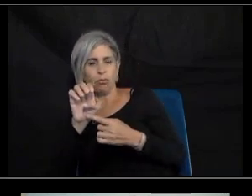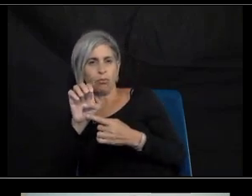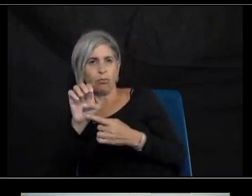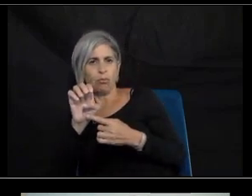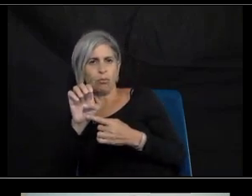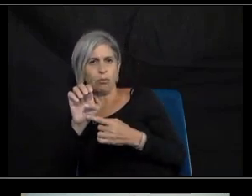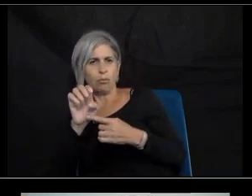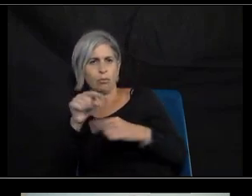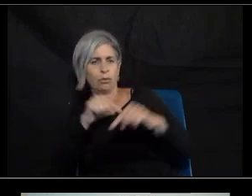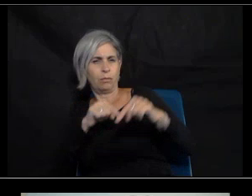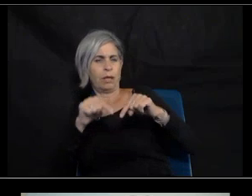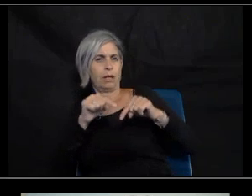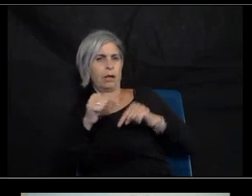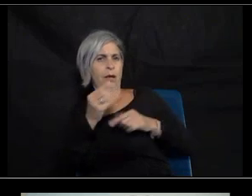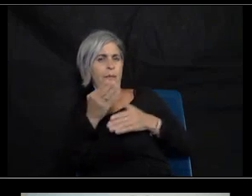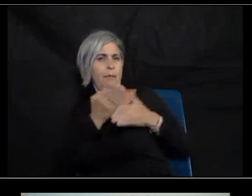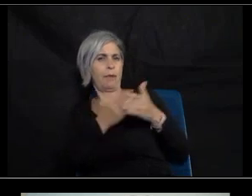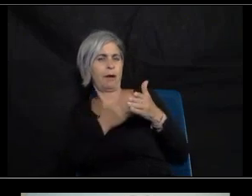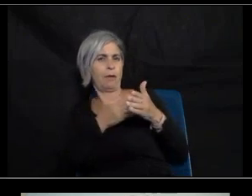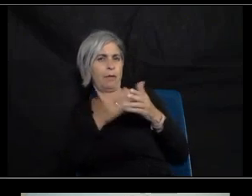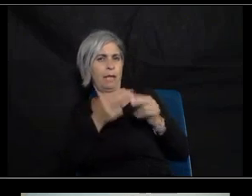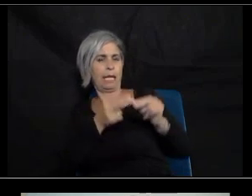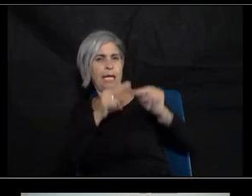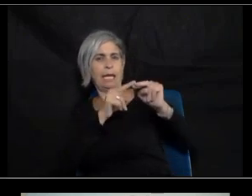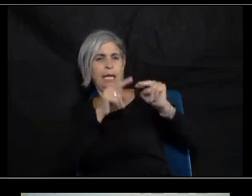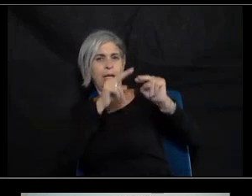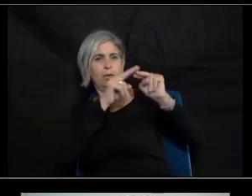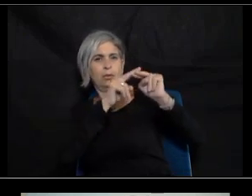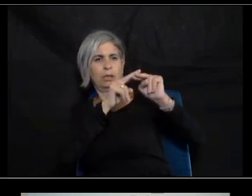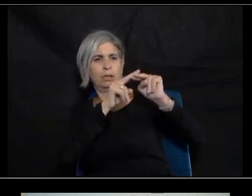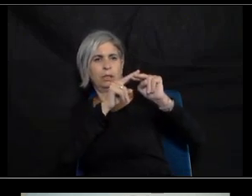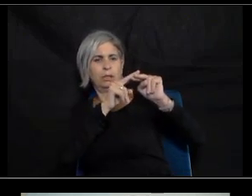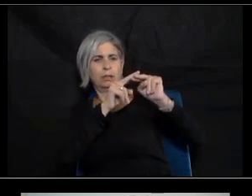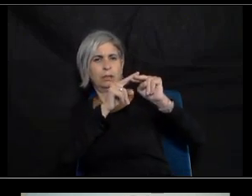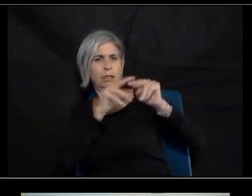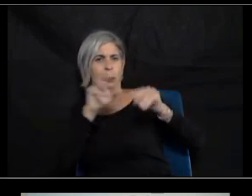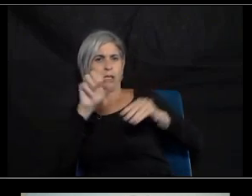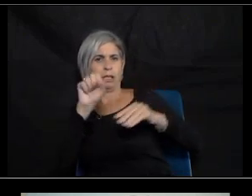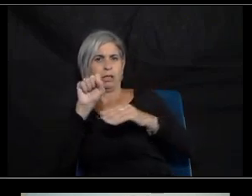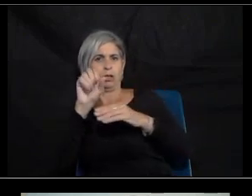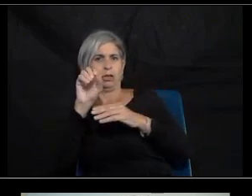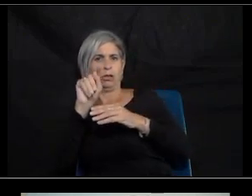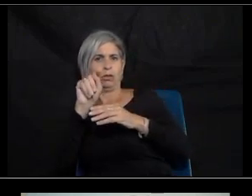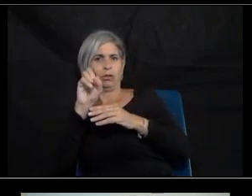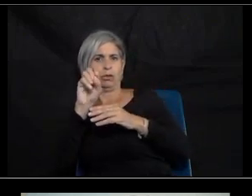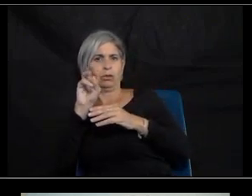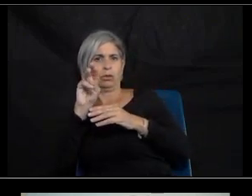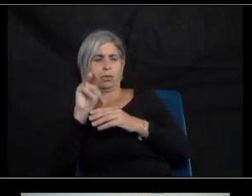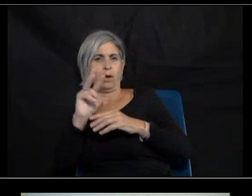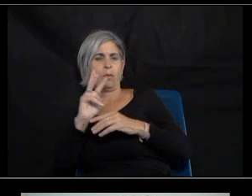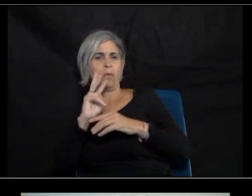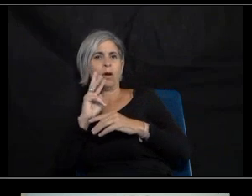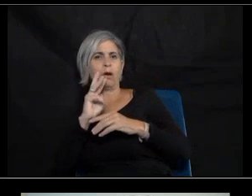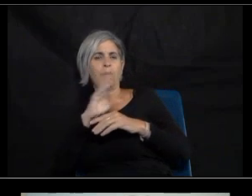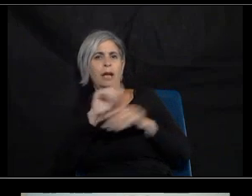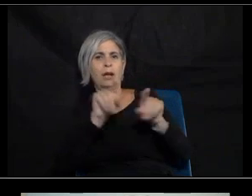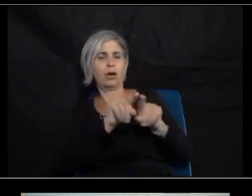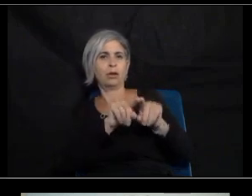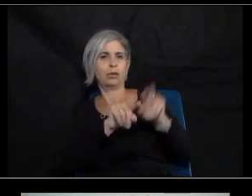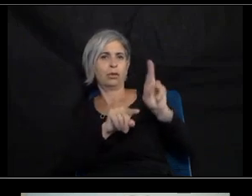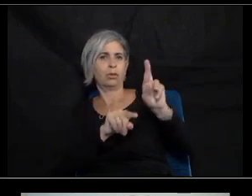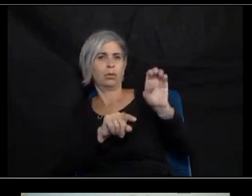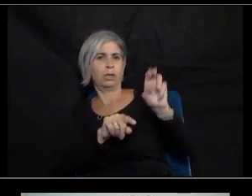Would you go back over why there's an increase in stormwater and reuse on